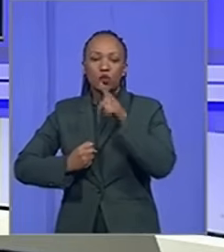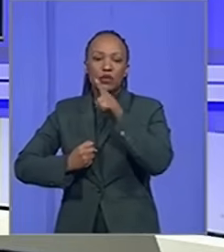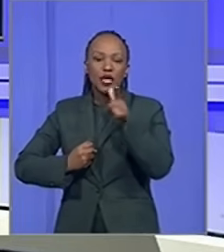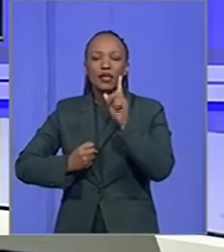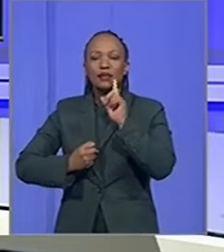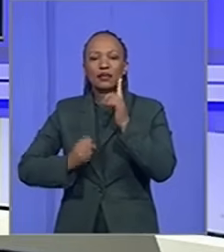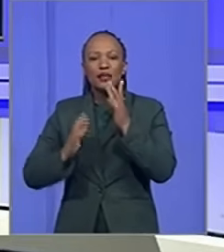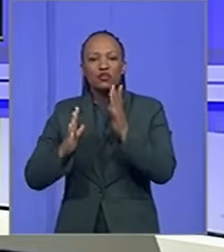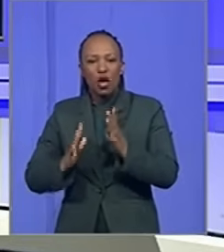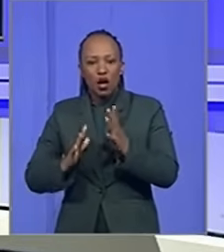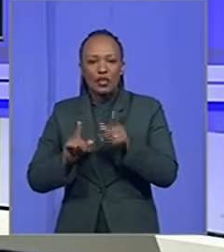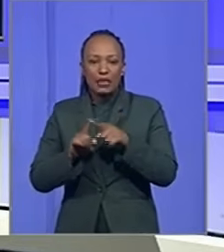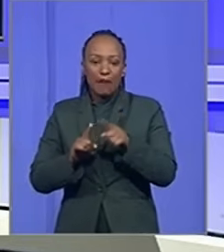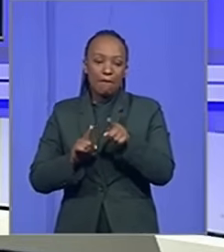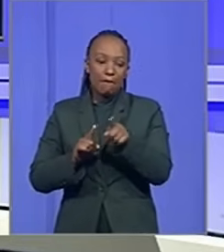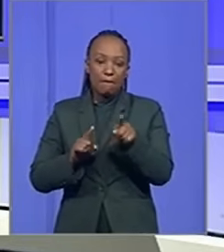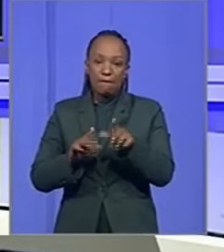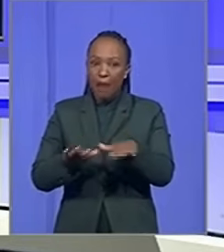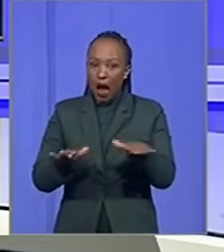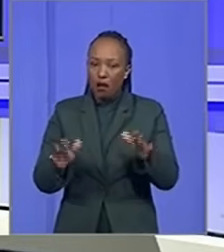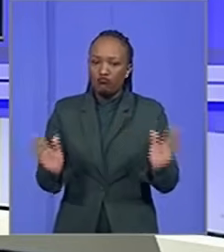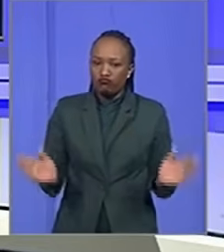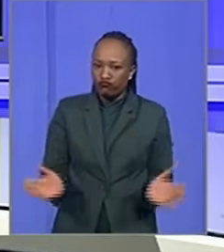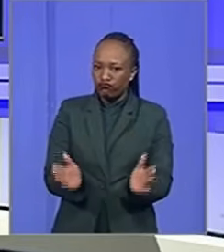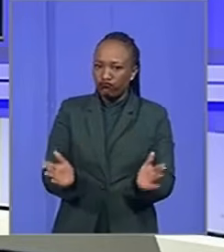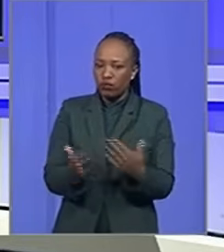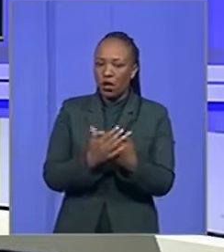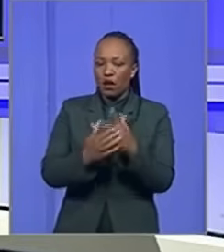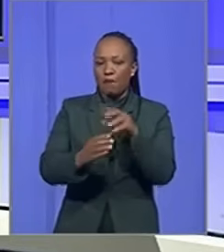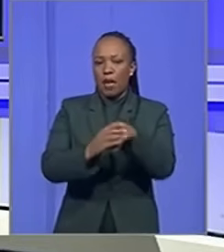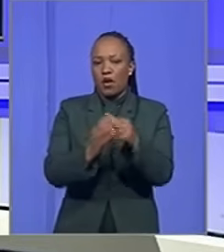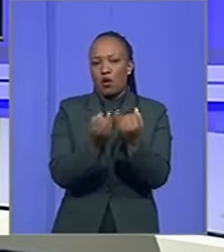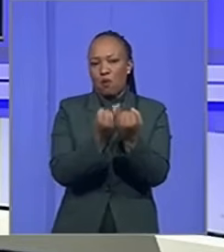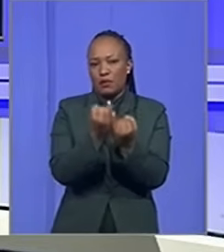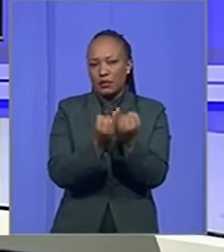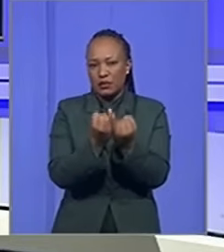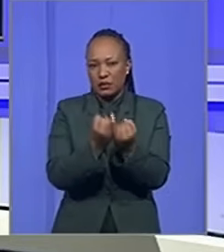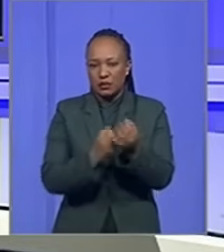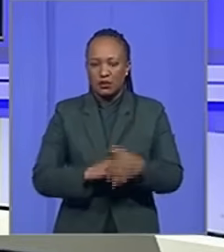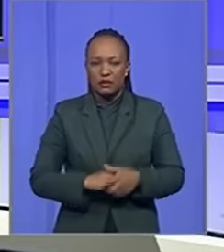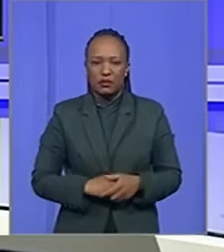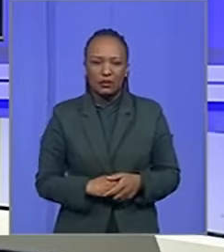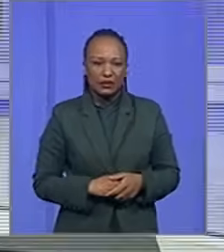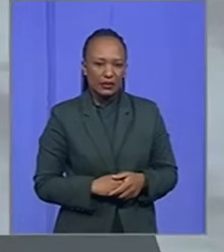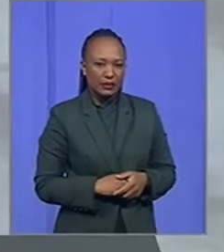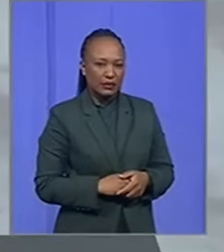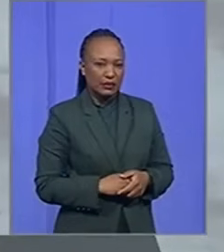hore ba kgothalletse bana hore ba nke karolo mabelong?